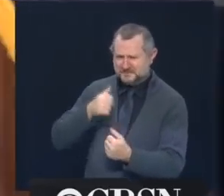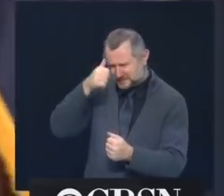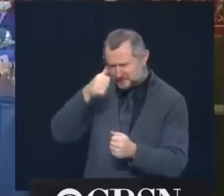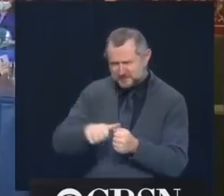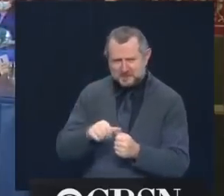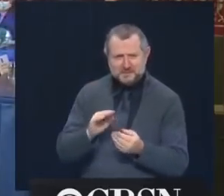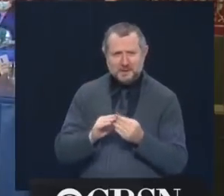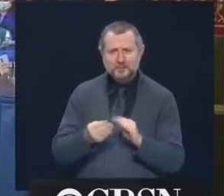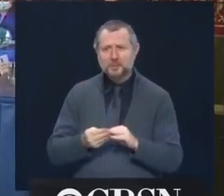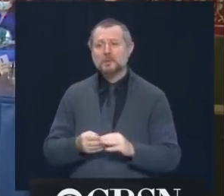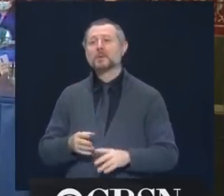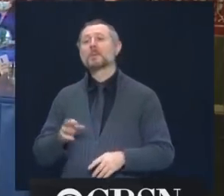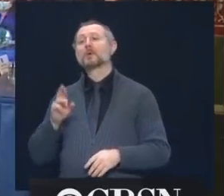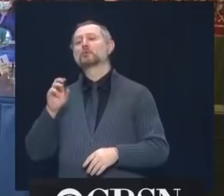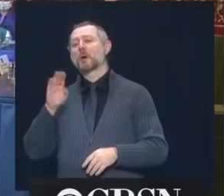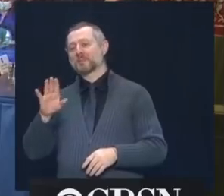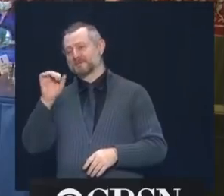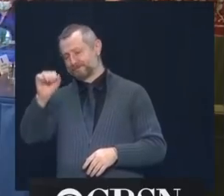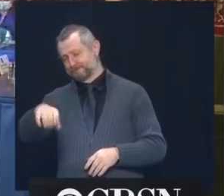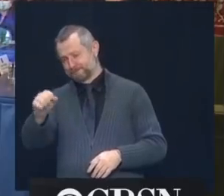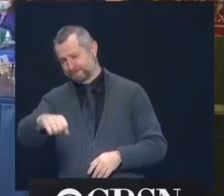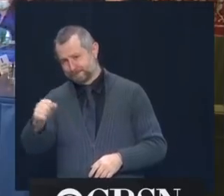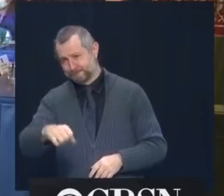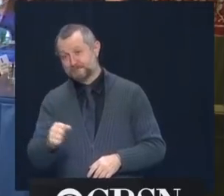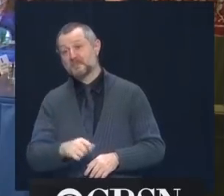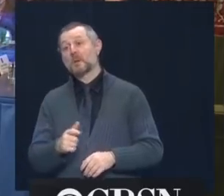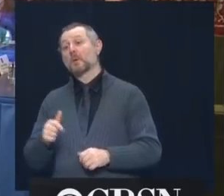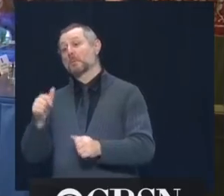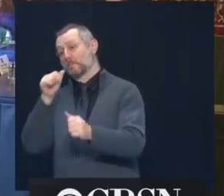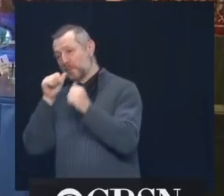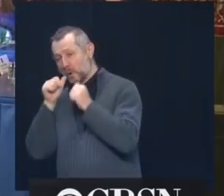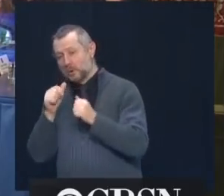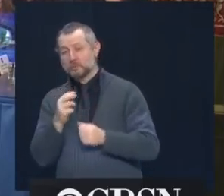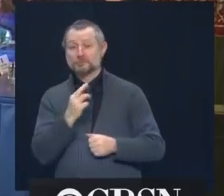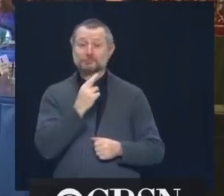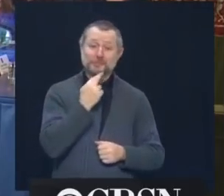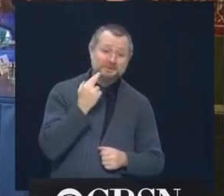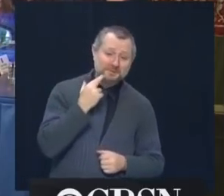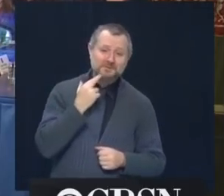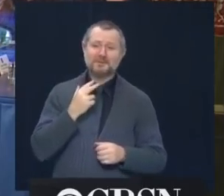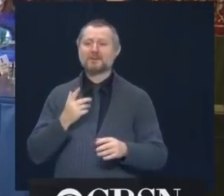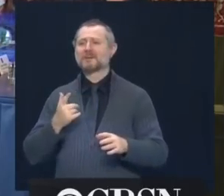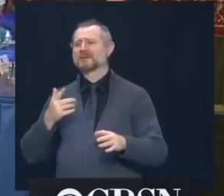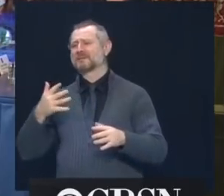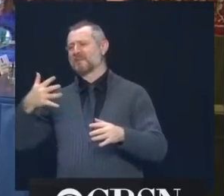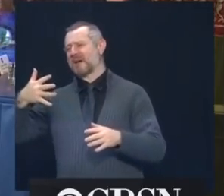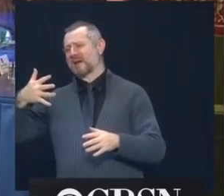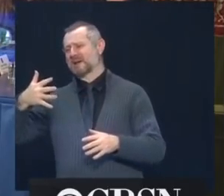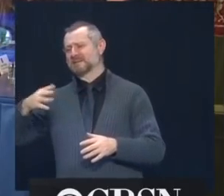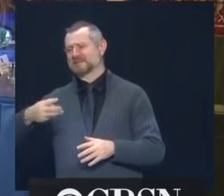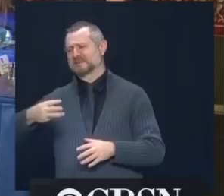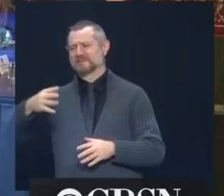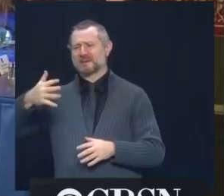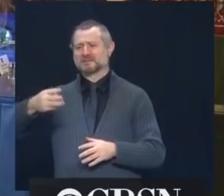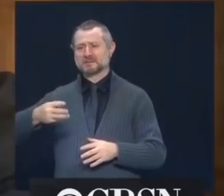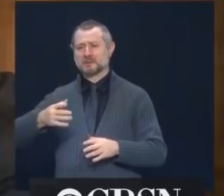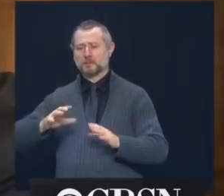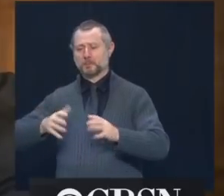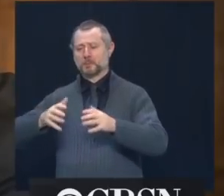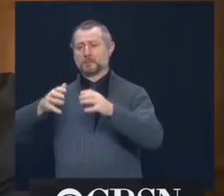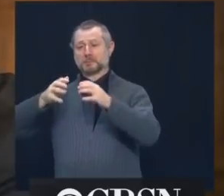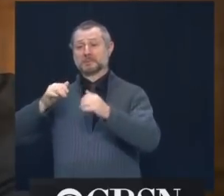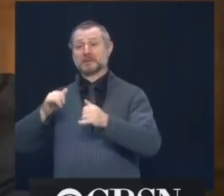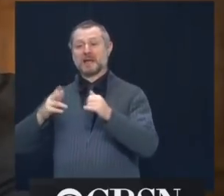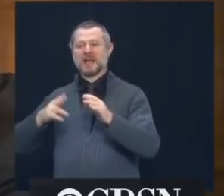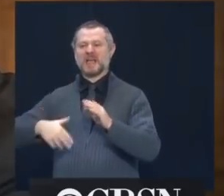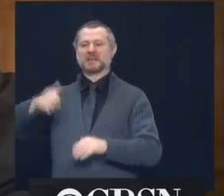keep going, and the bars and restaurants are the 5th or 6th category of the